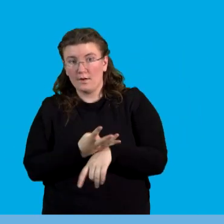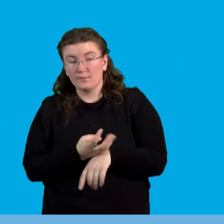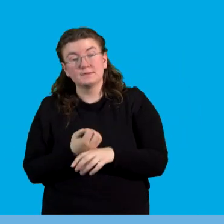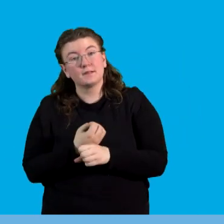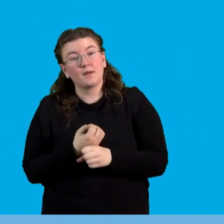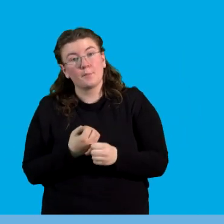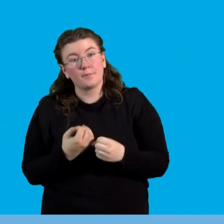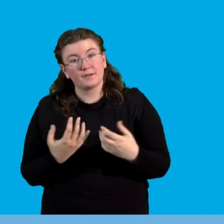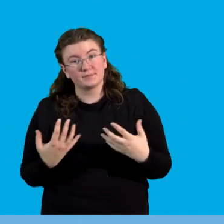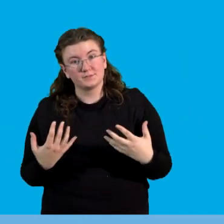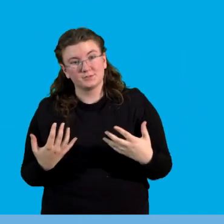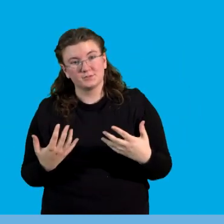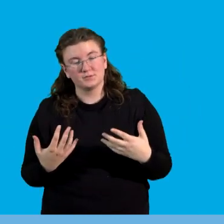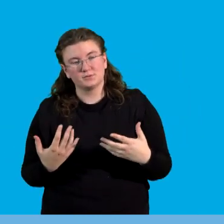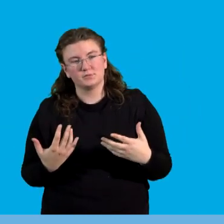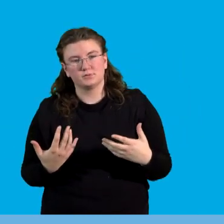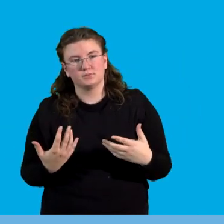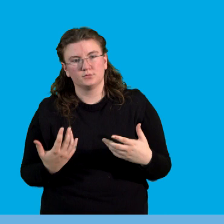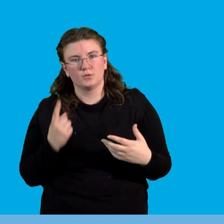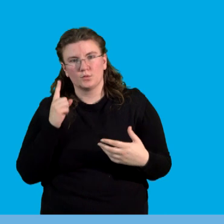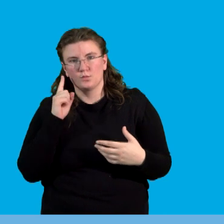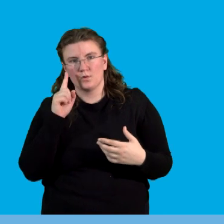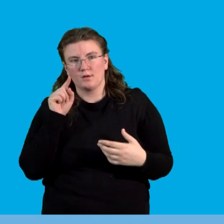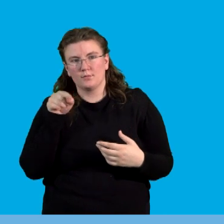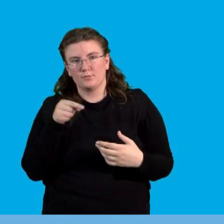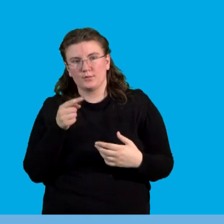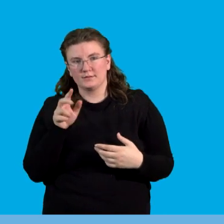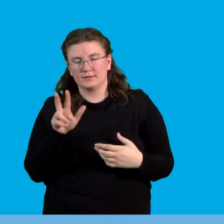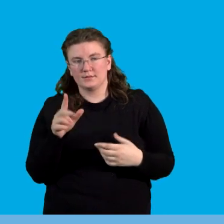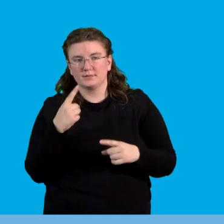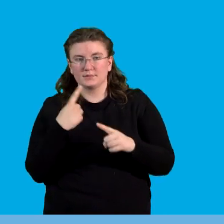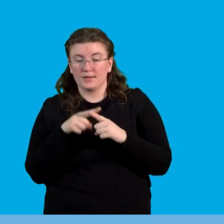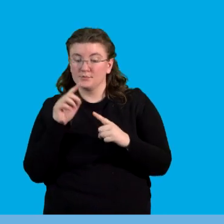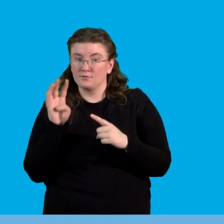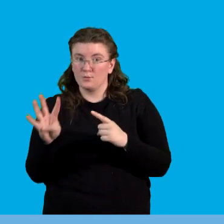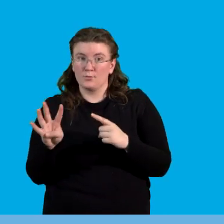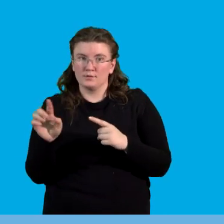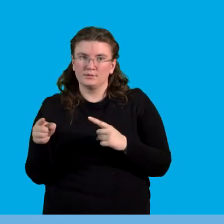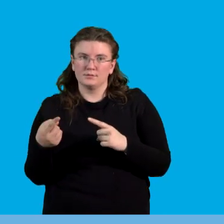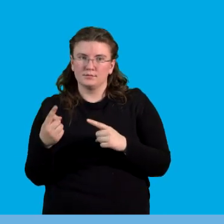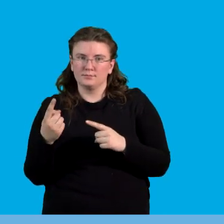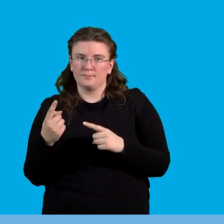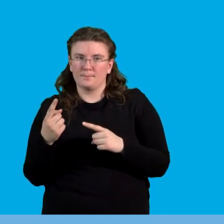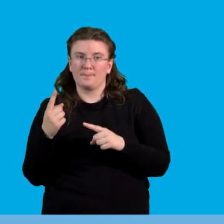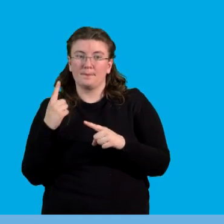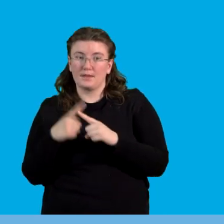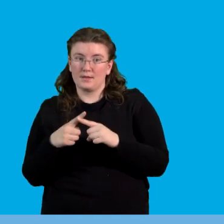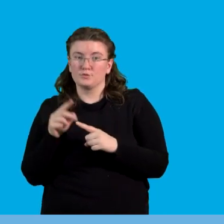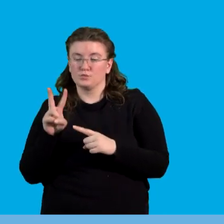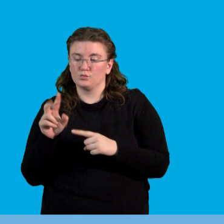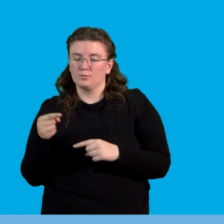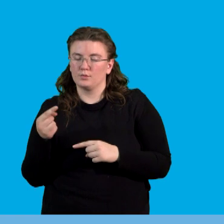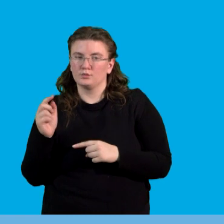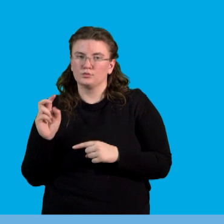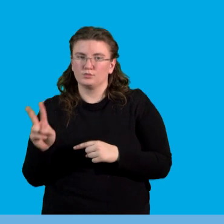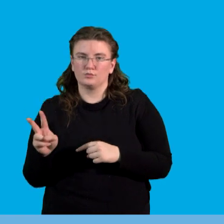hours on this tariff, it is going to be 1,8 multiplied by 4 and